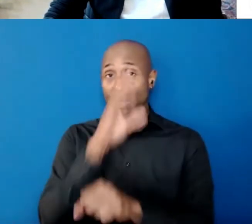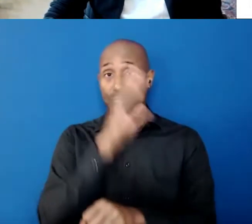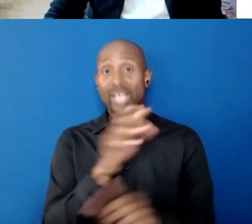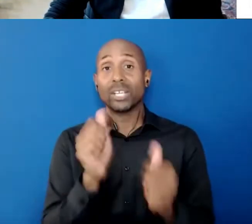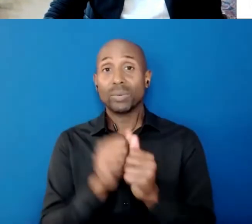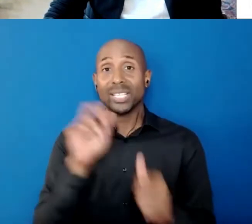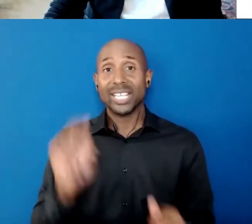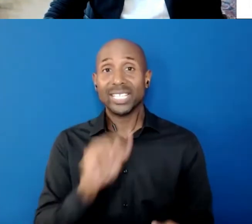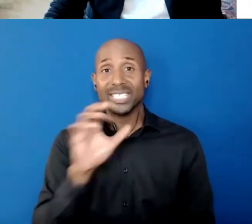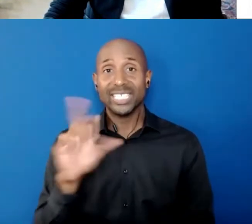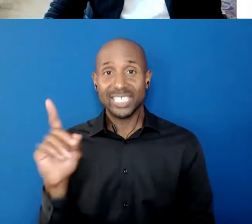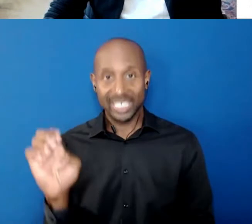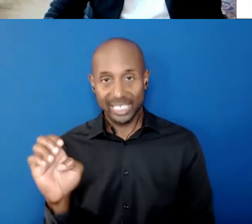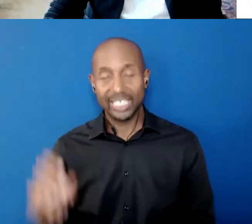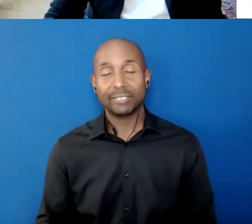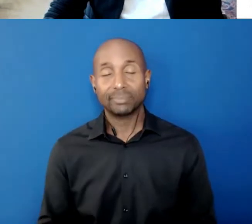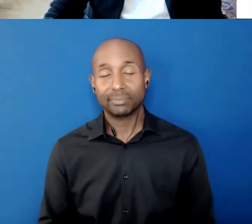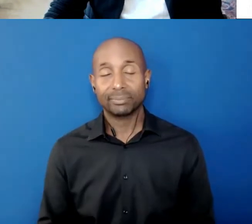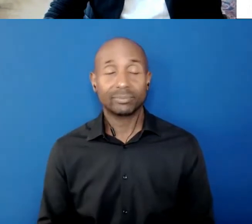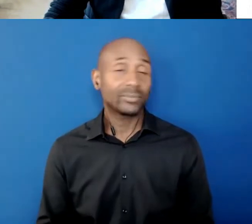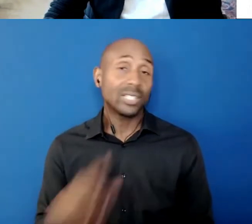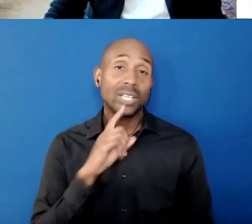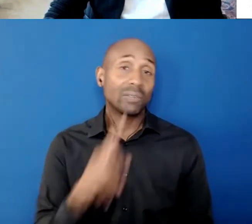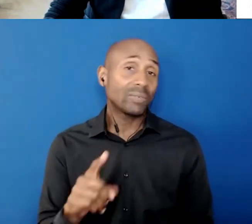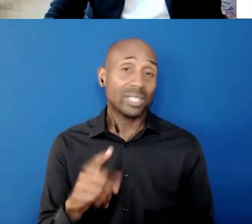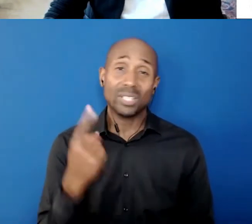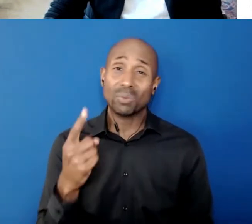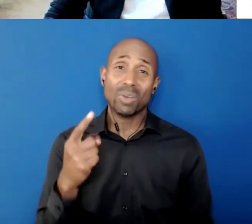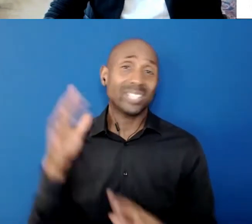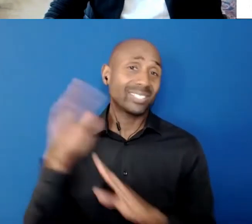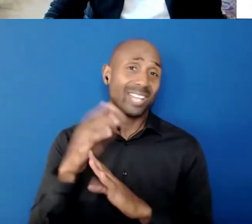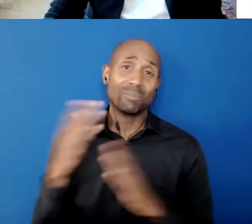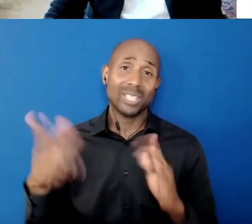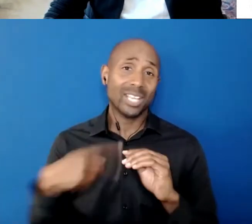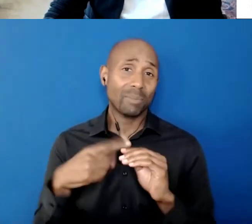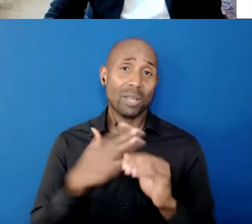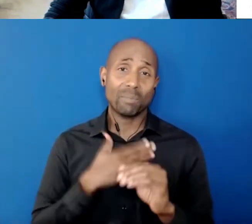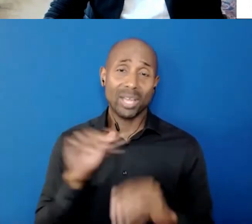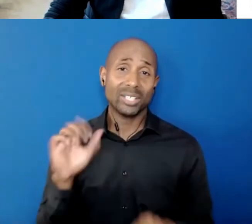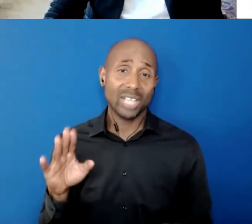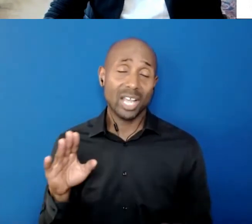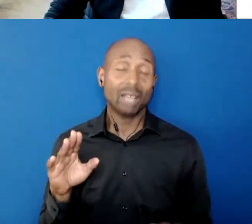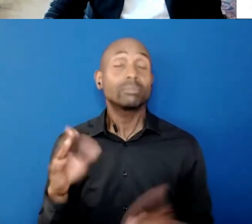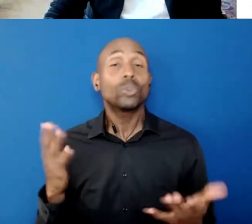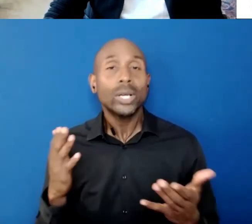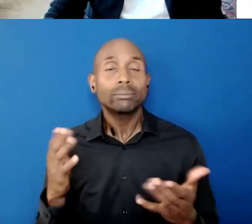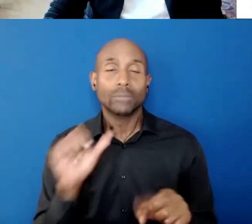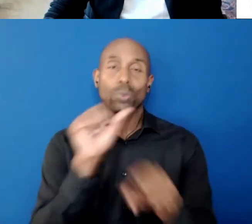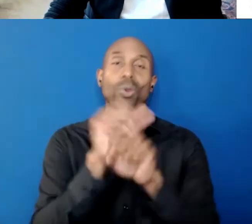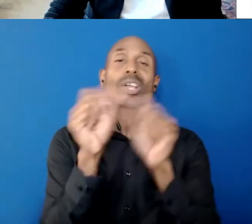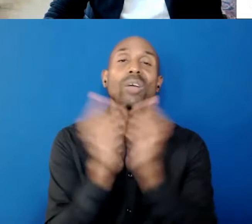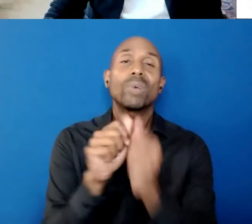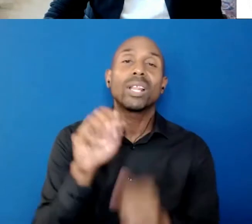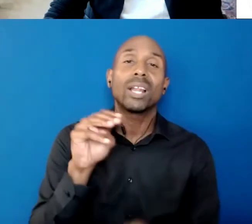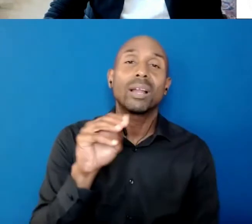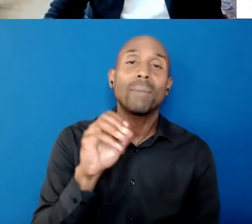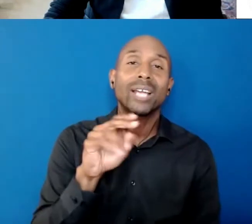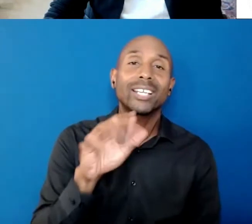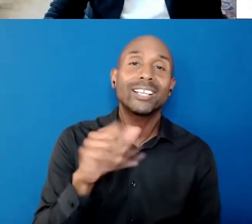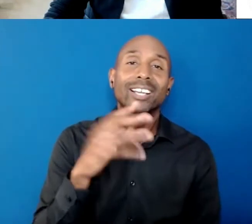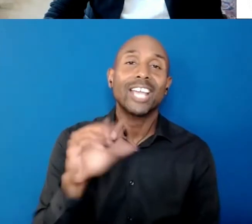the best things about my job is working with Monica and her great team as the clearinghouse goes